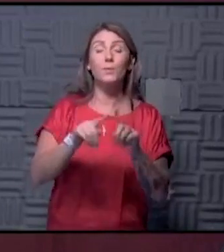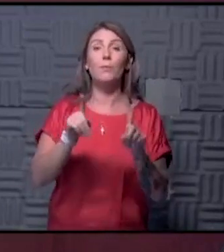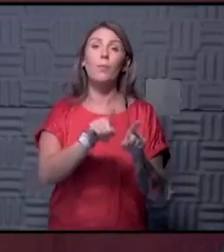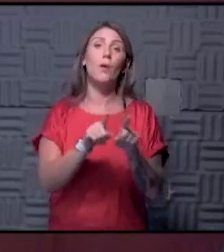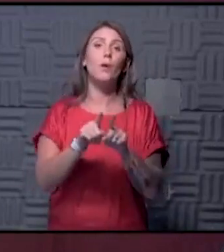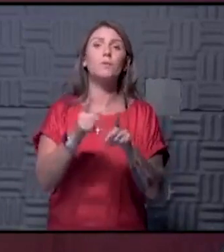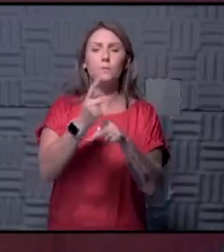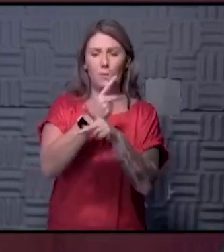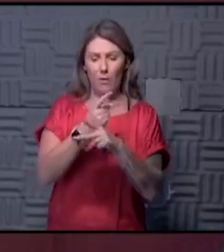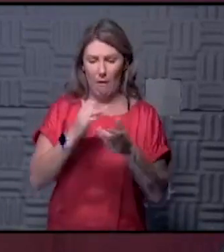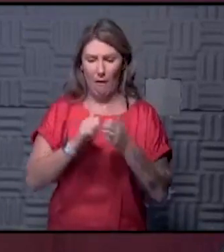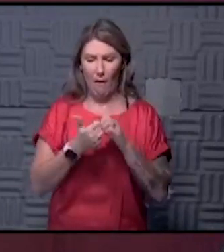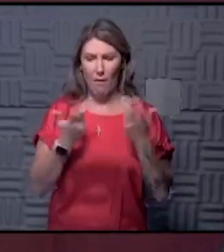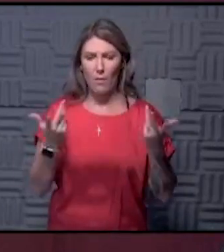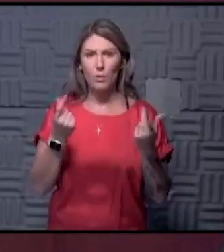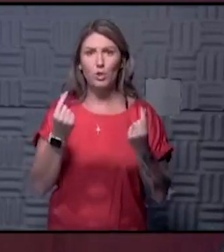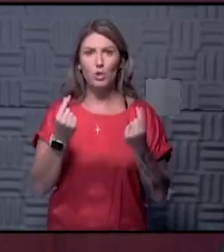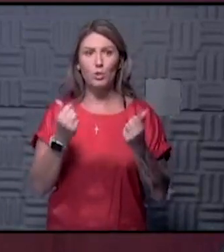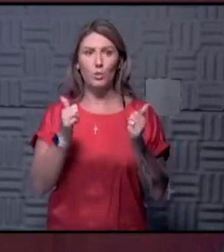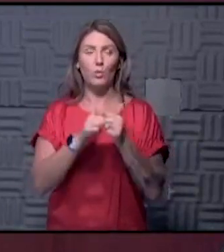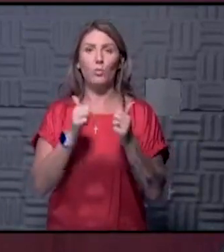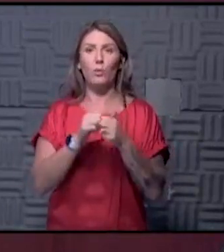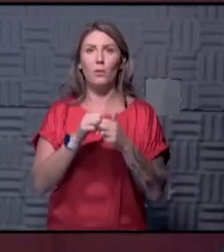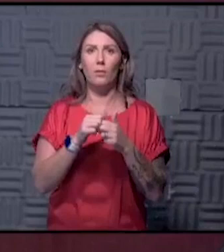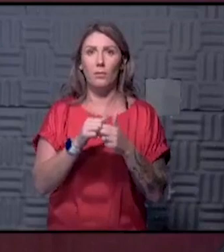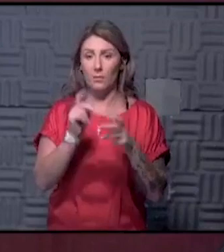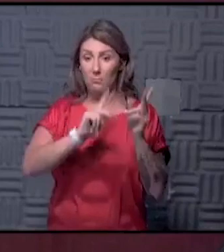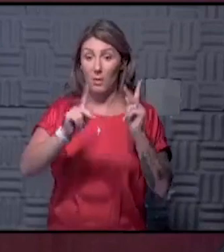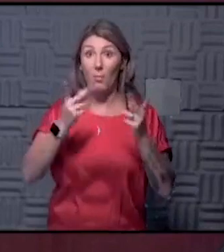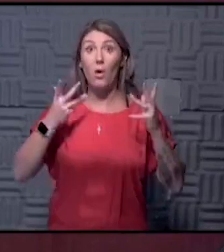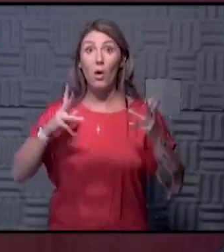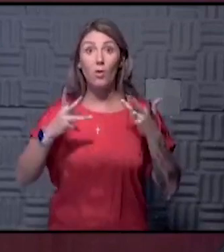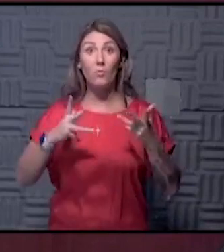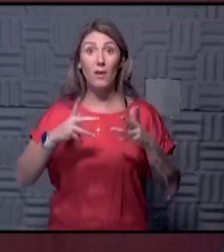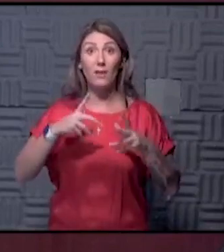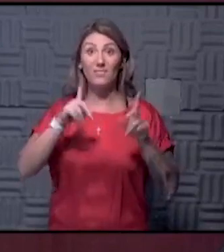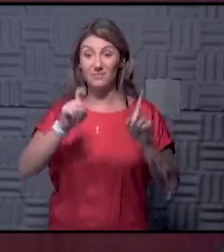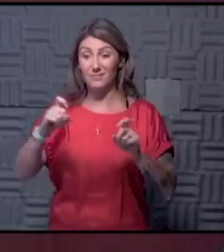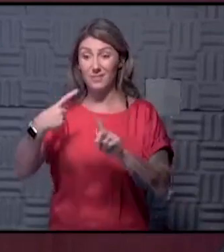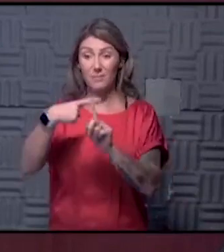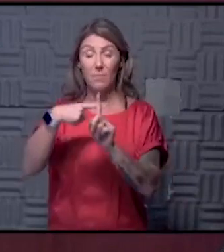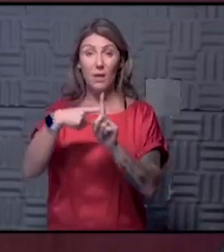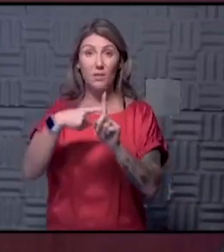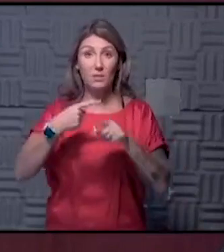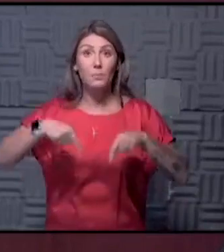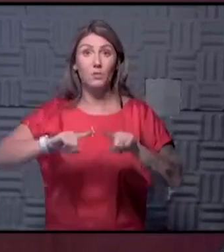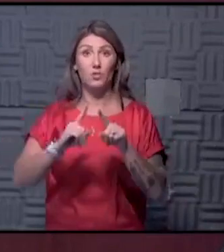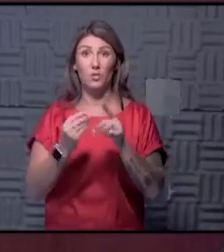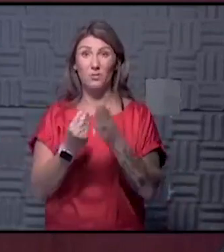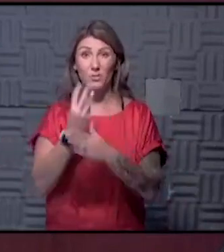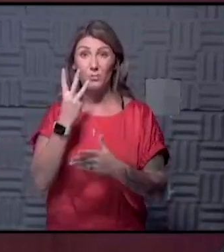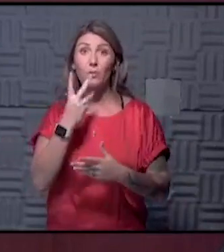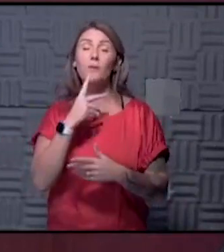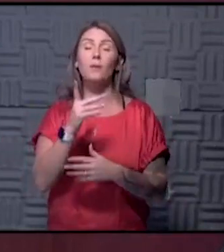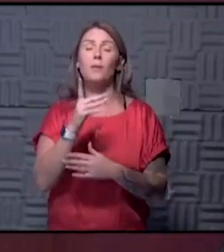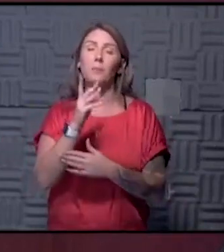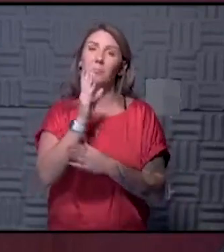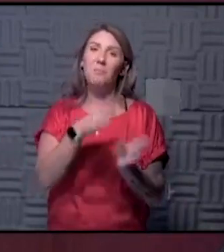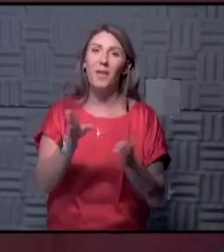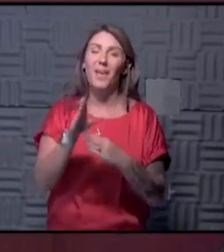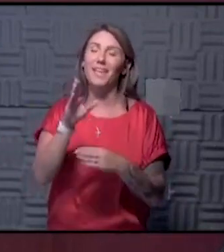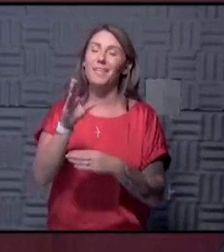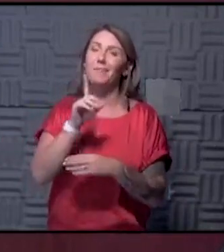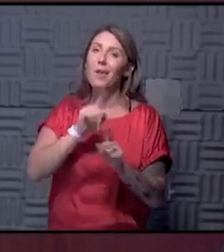out what to do with all those folks who have already tested positive as we come into the spring. But I think the answer is yes, we will plan on doing some